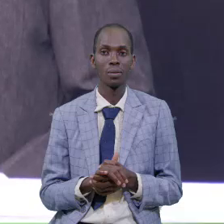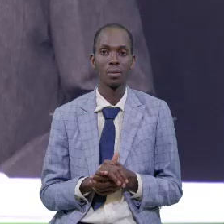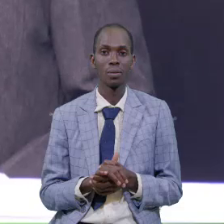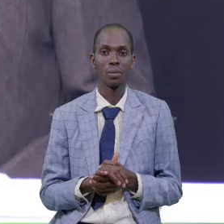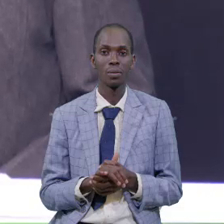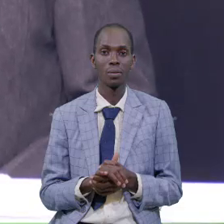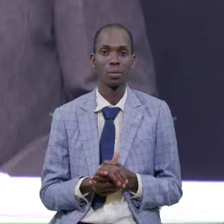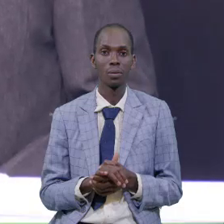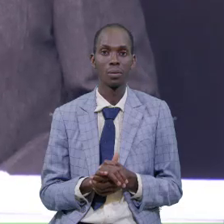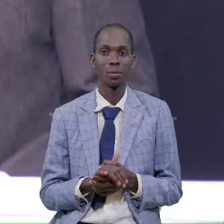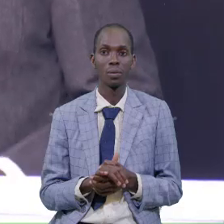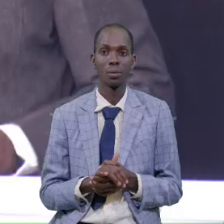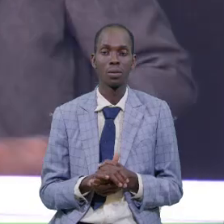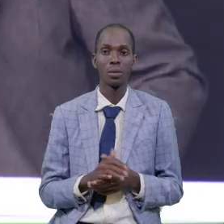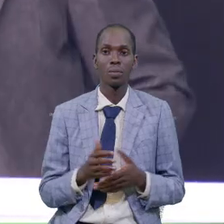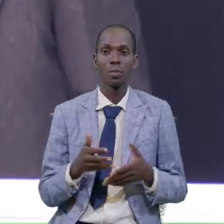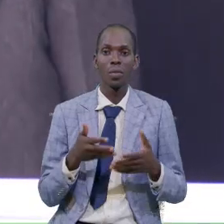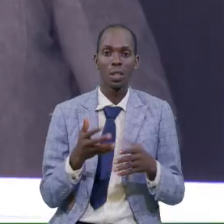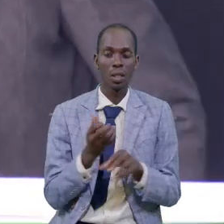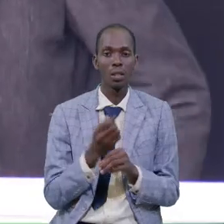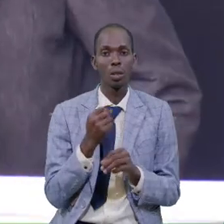Get the correct information.